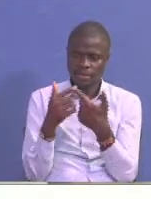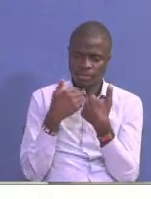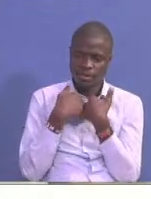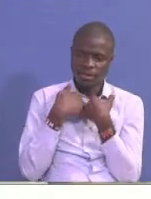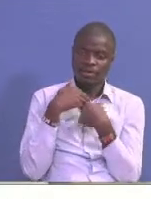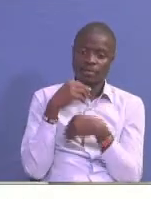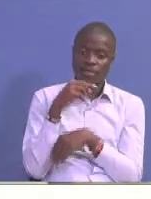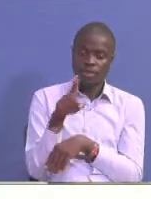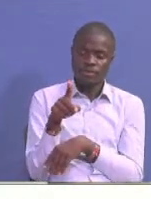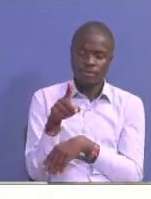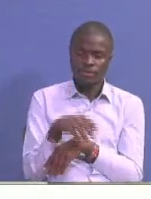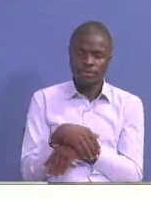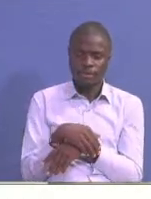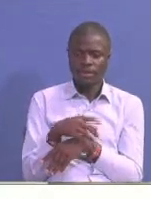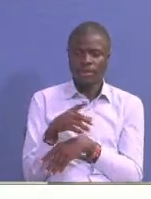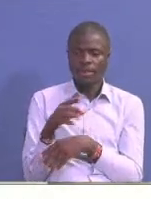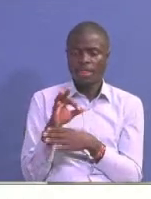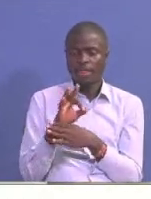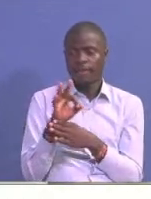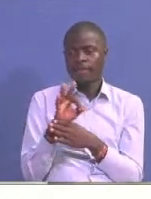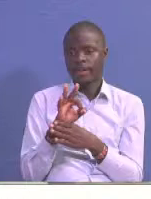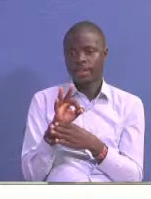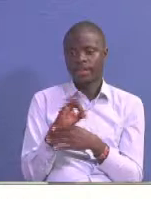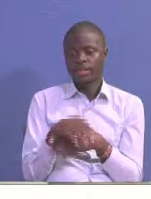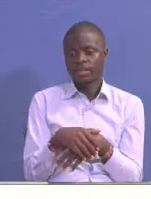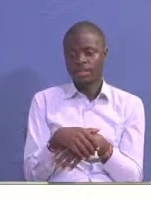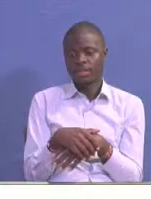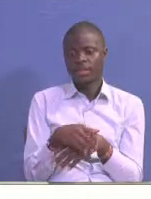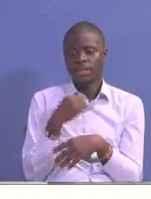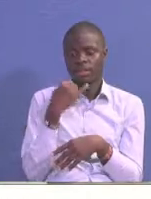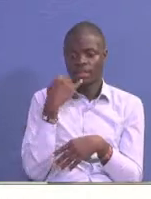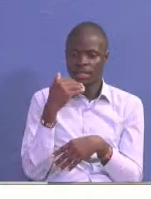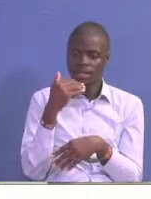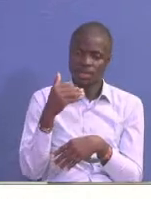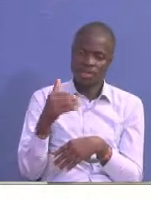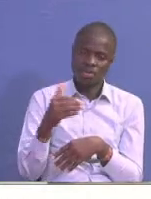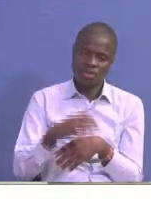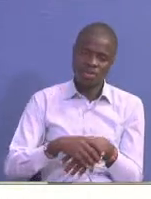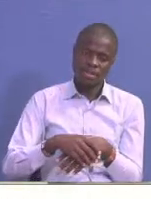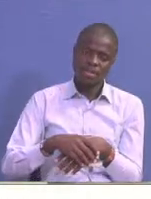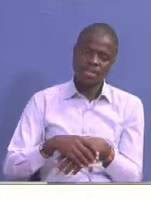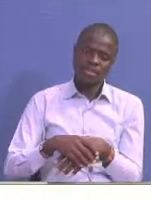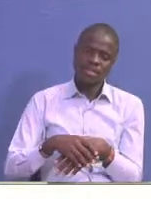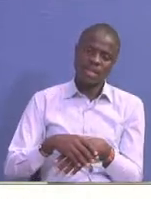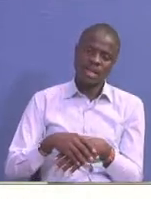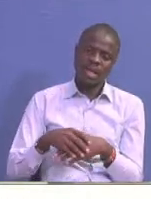those. The funding is always an excuse.